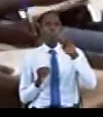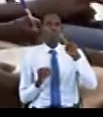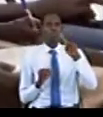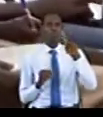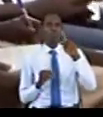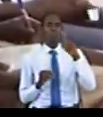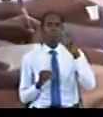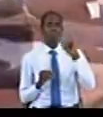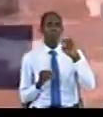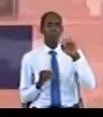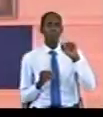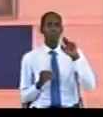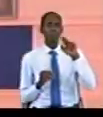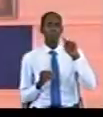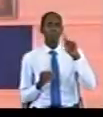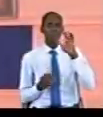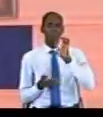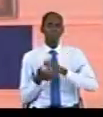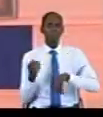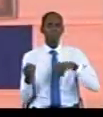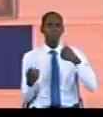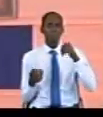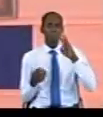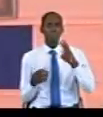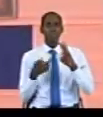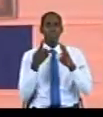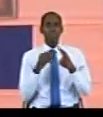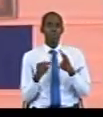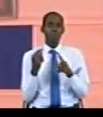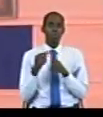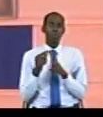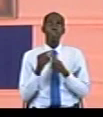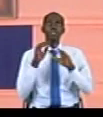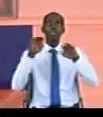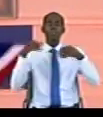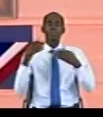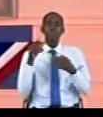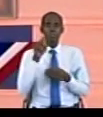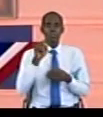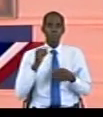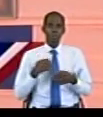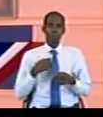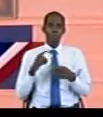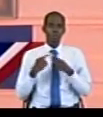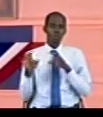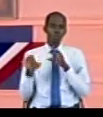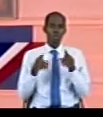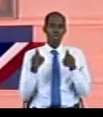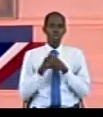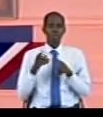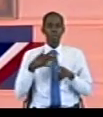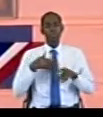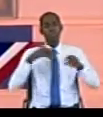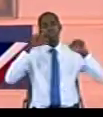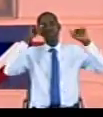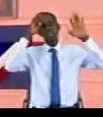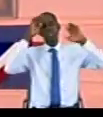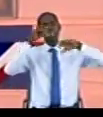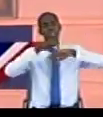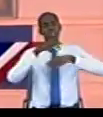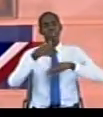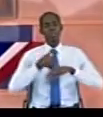Mark 16, the work he has given us to do, as my Father have sent me, even so send I you.